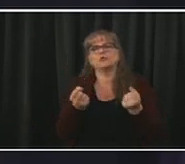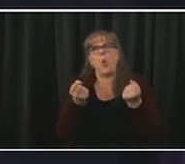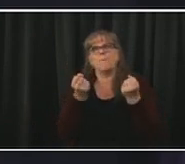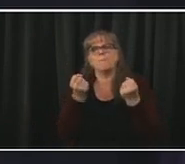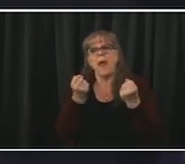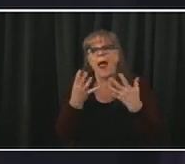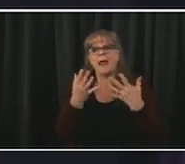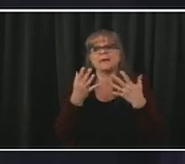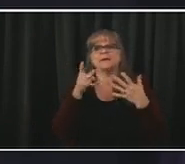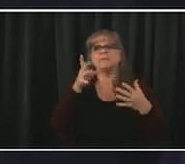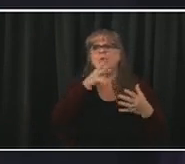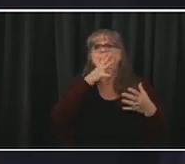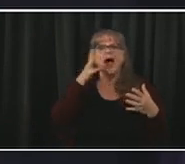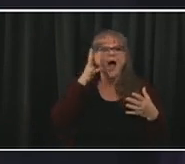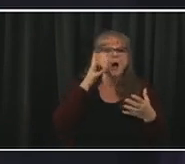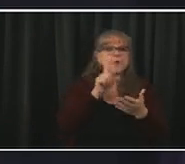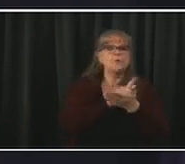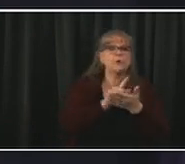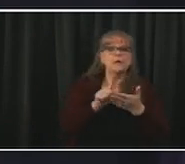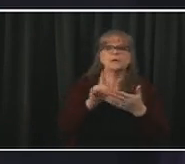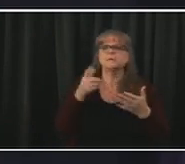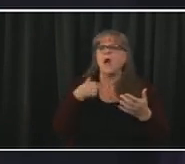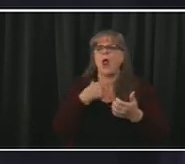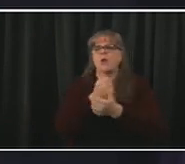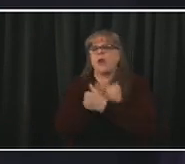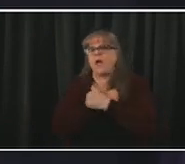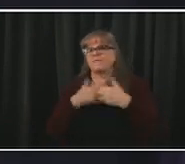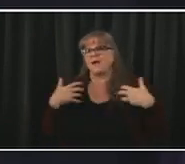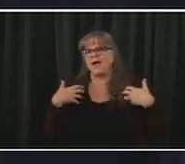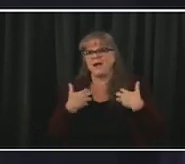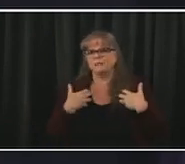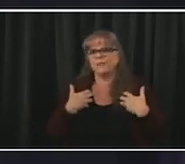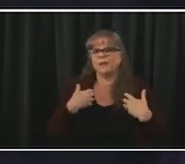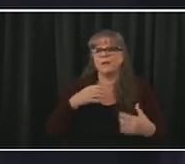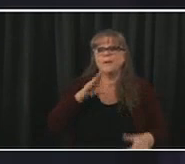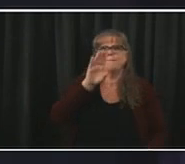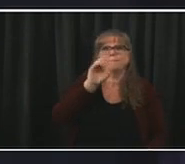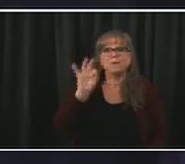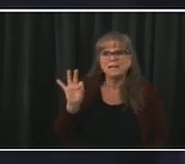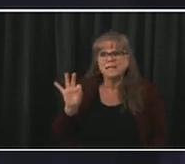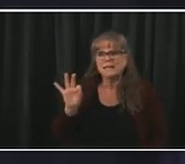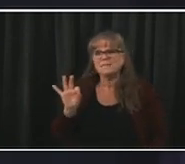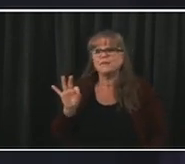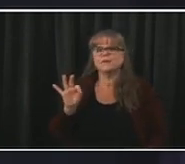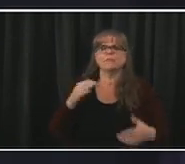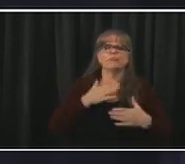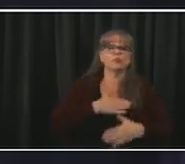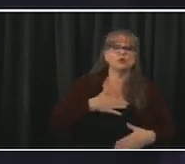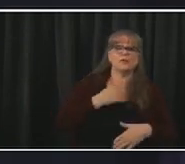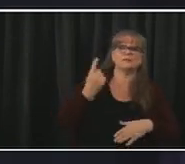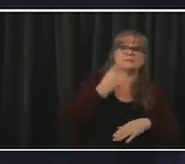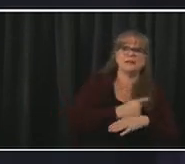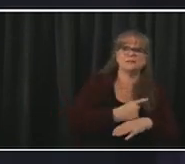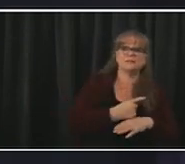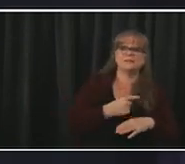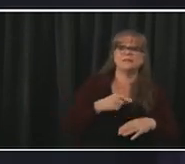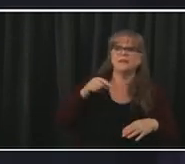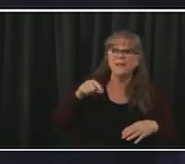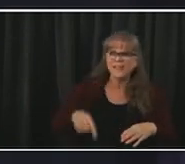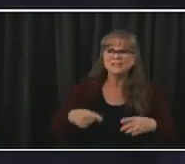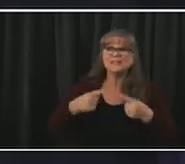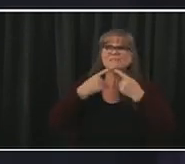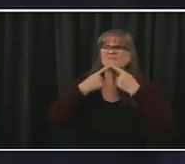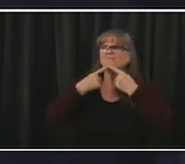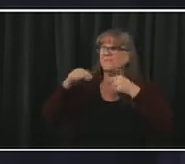Beef Appreciation Day, and obviously Colorado lamb is well known and renowned with a premium across the country. I've focused since day one